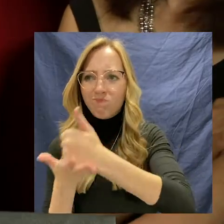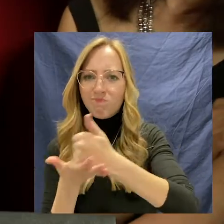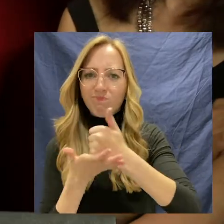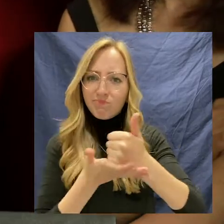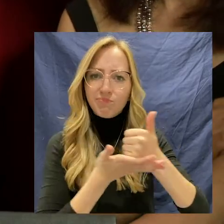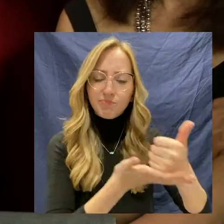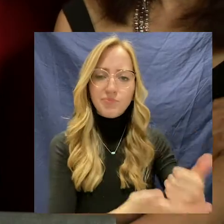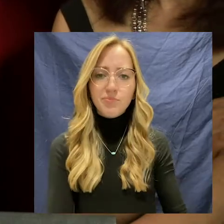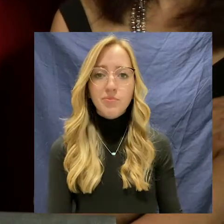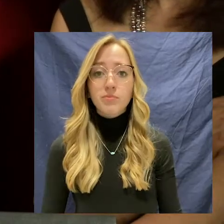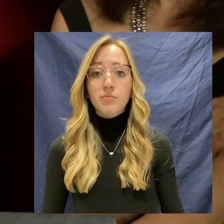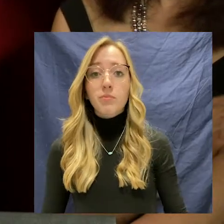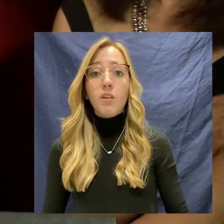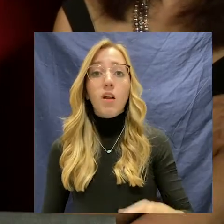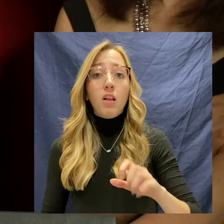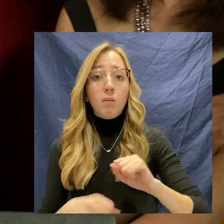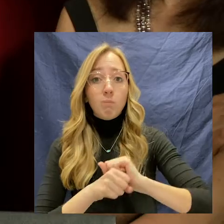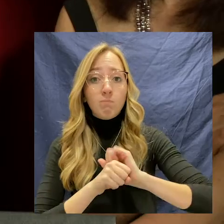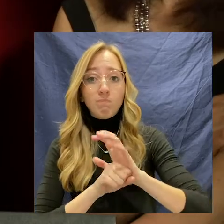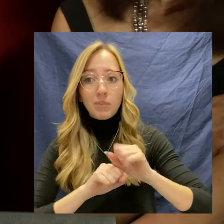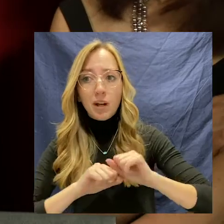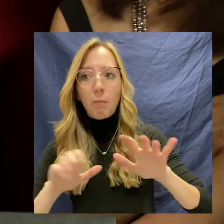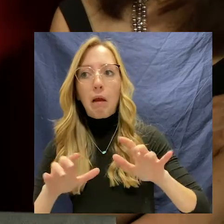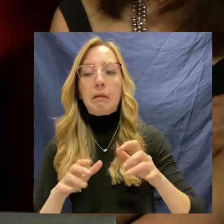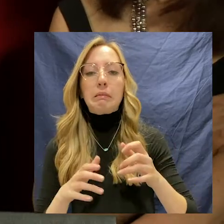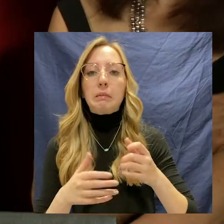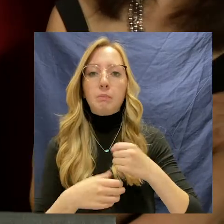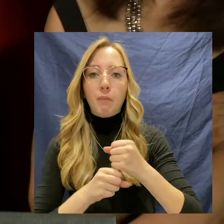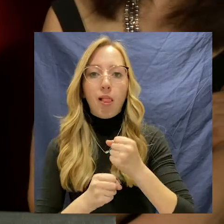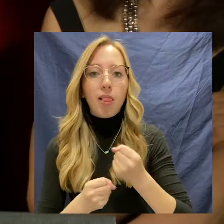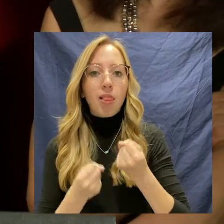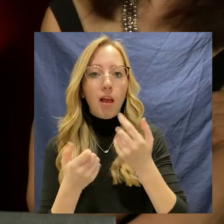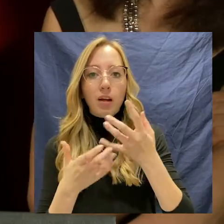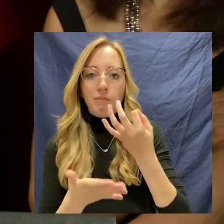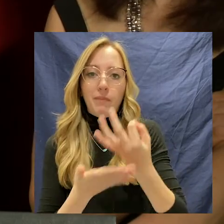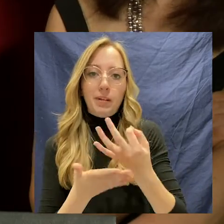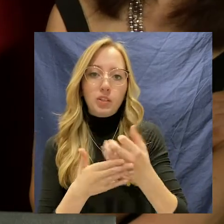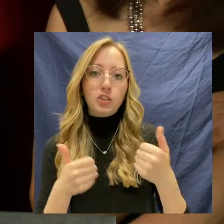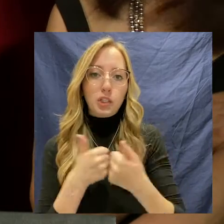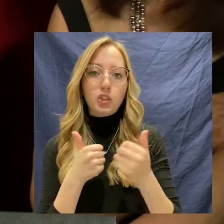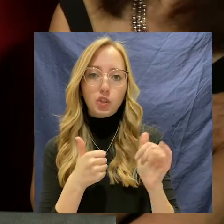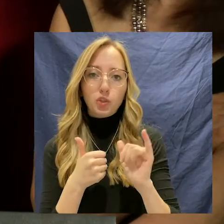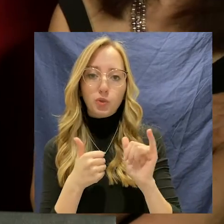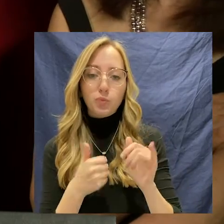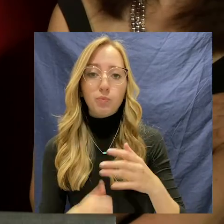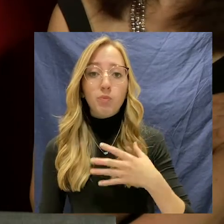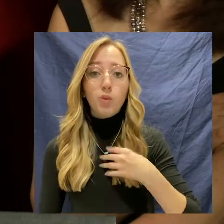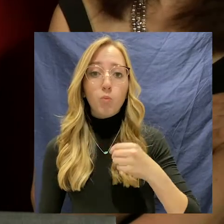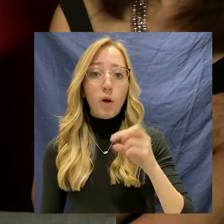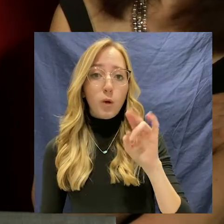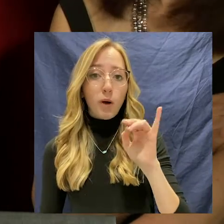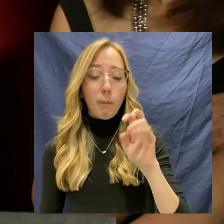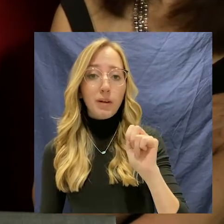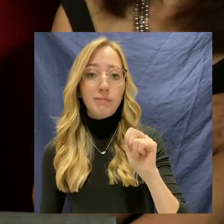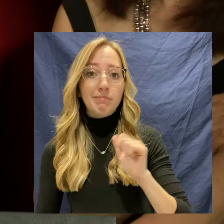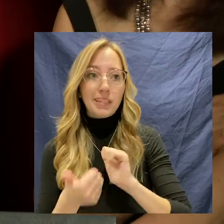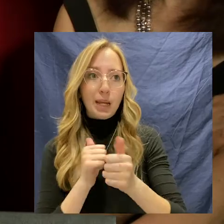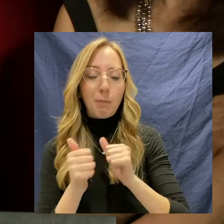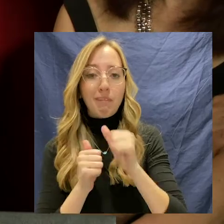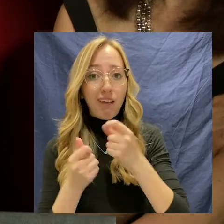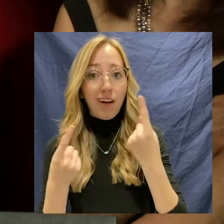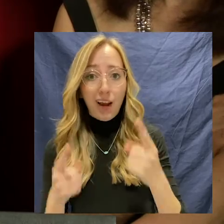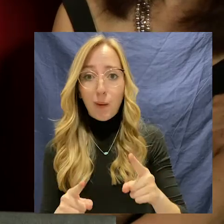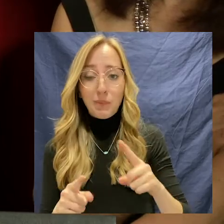financial challenges. Our White Ribbon campaign was upended, resulting in significant loss of anticipated